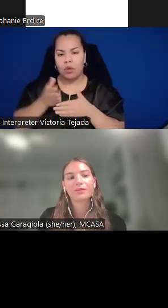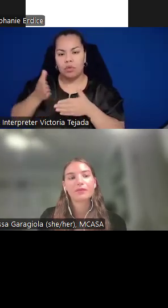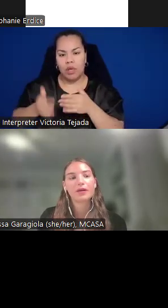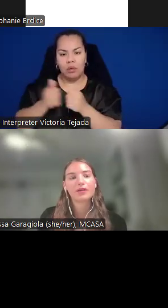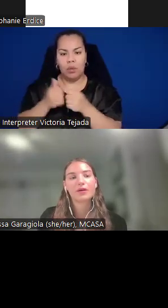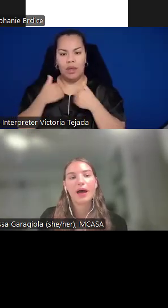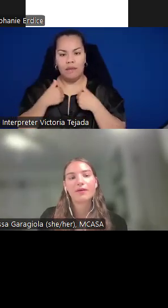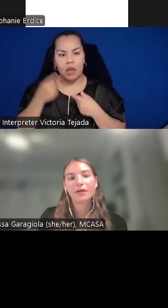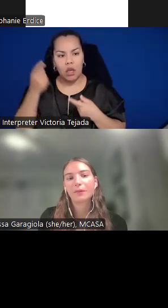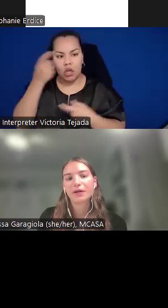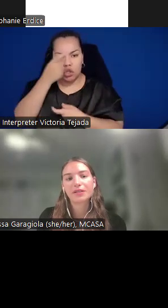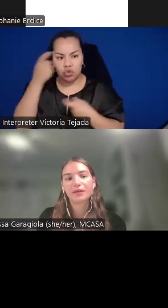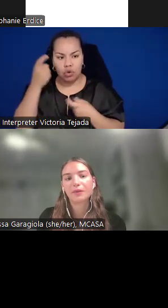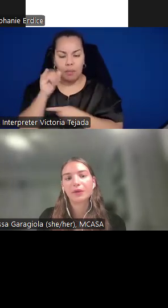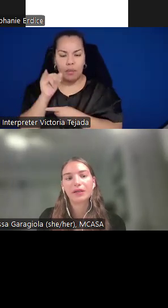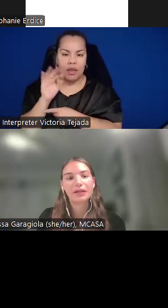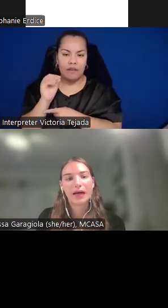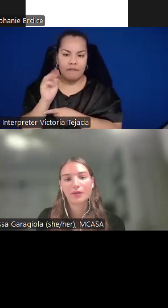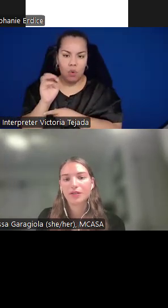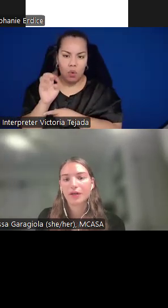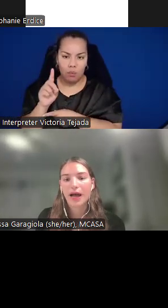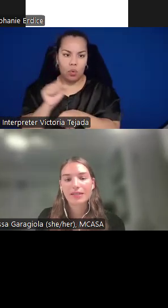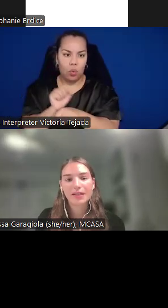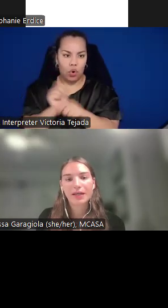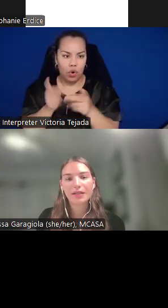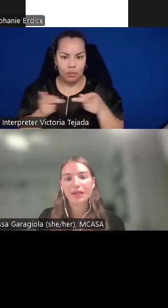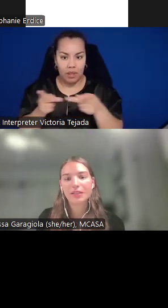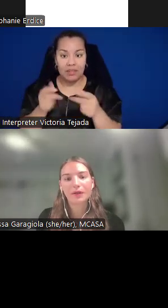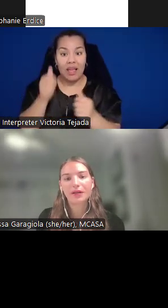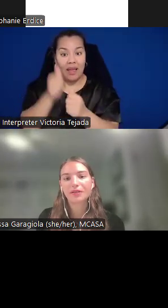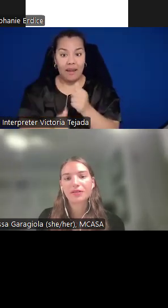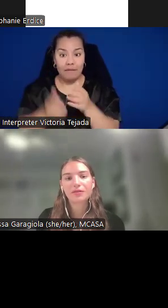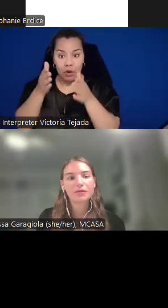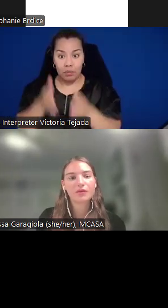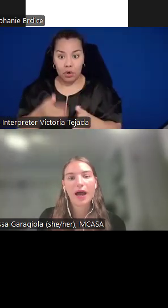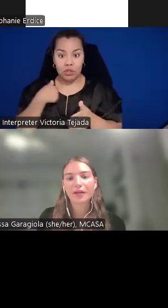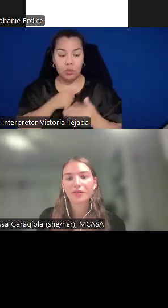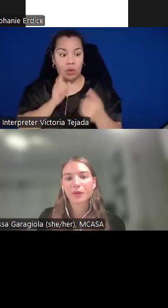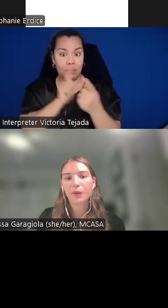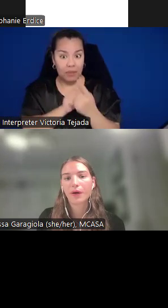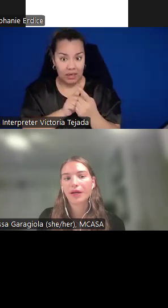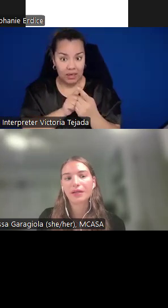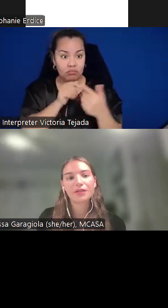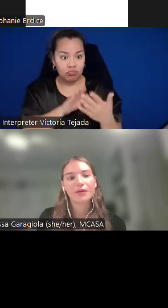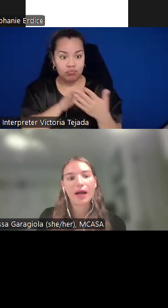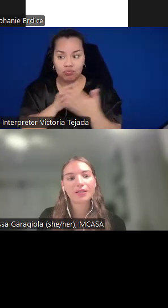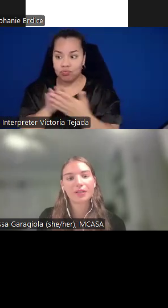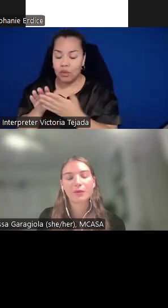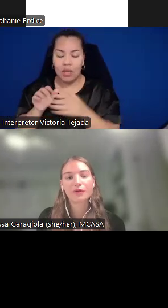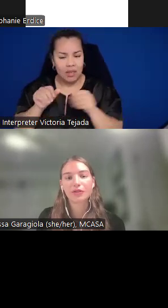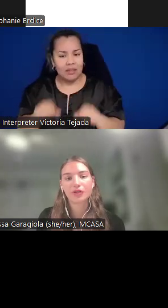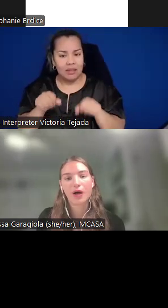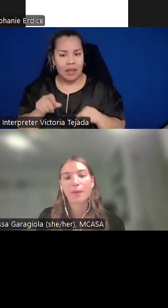workplace. So every person we encounter has likely experienced direct or